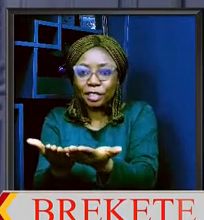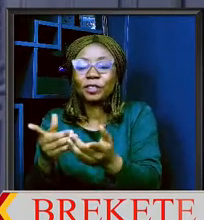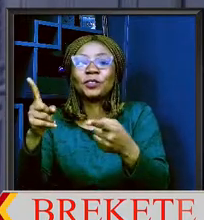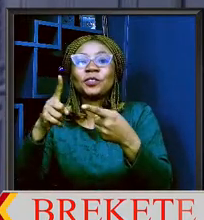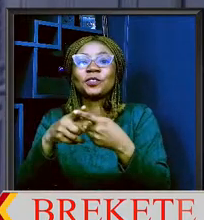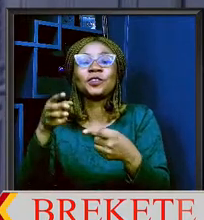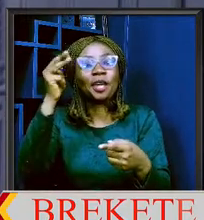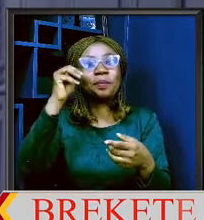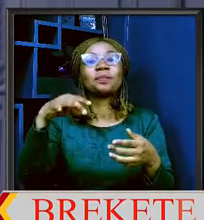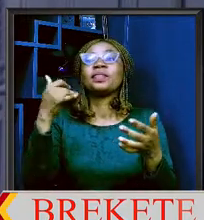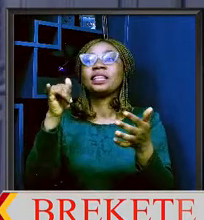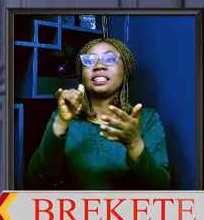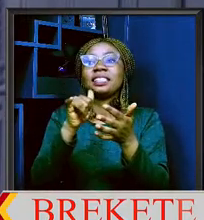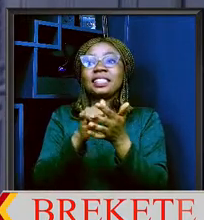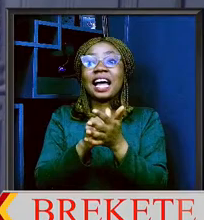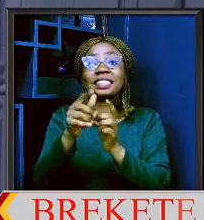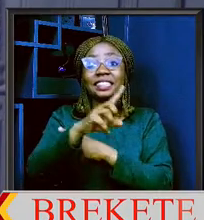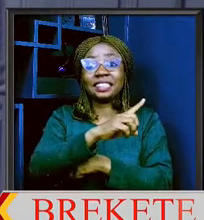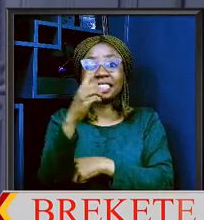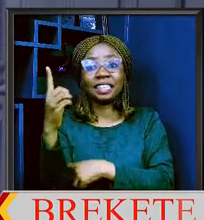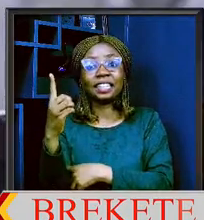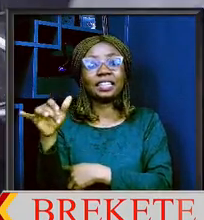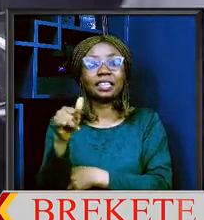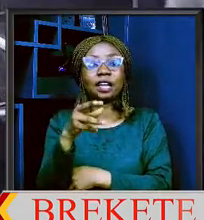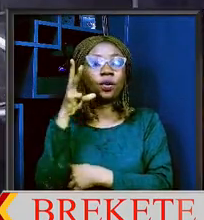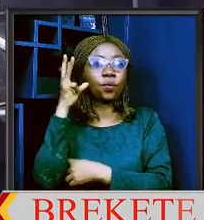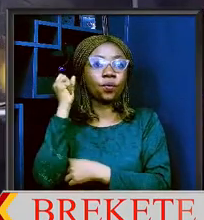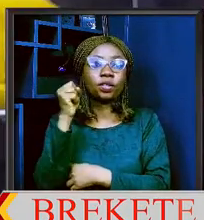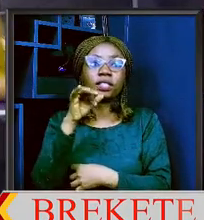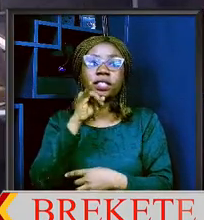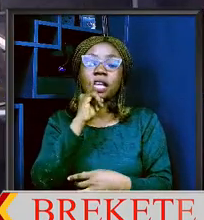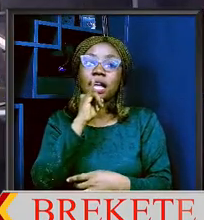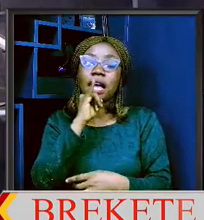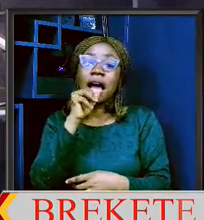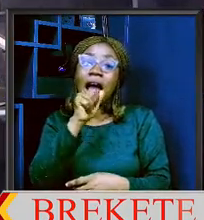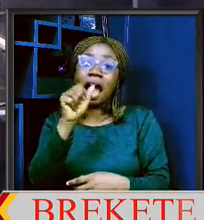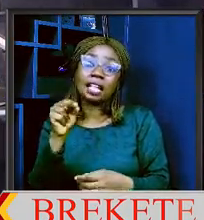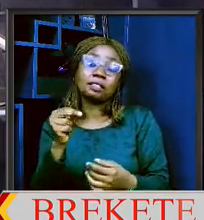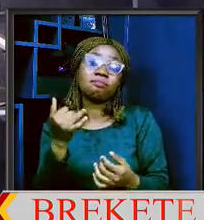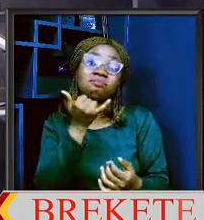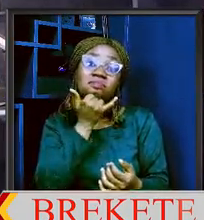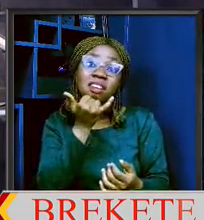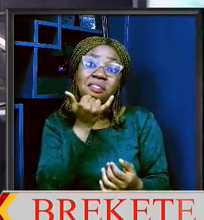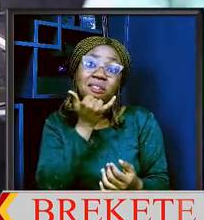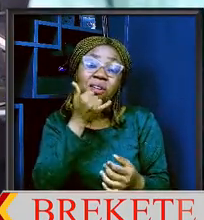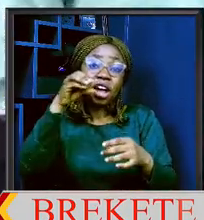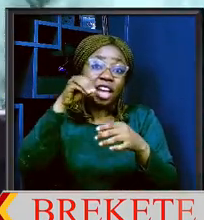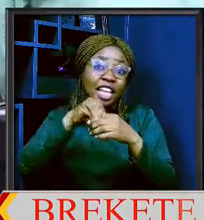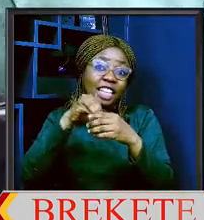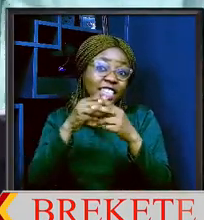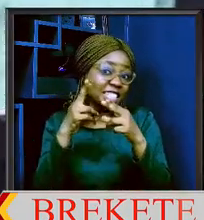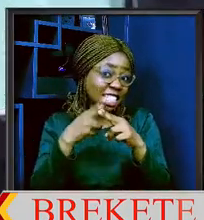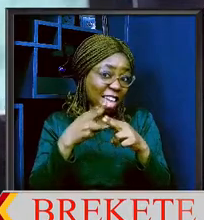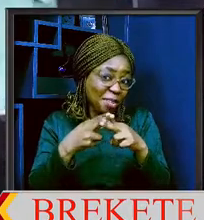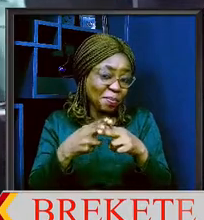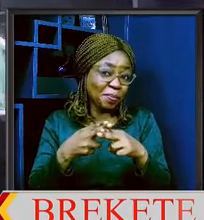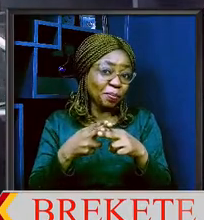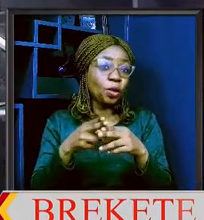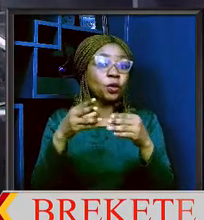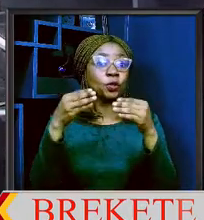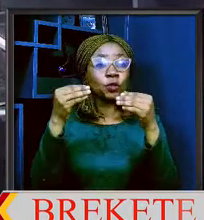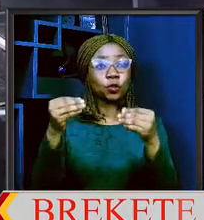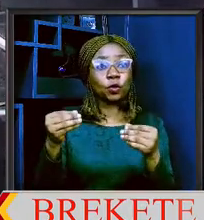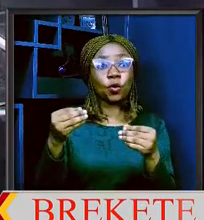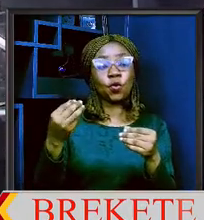uh the presentation that day there was a typographical error in the in the name